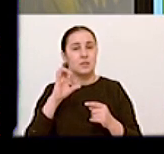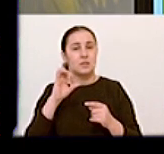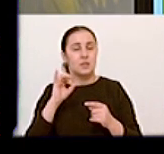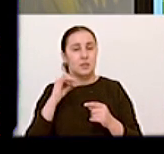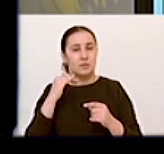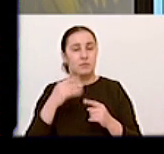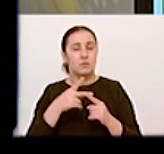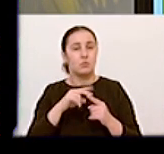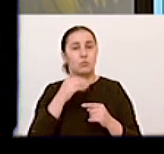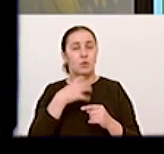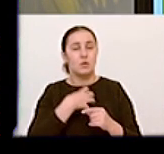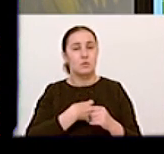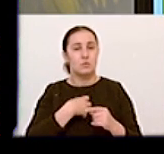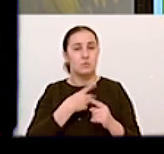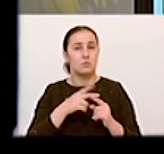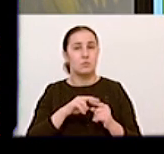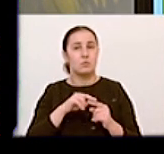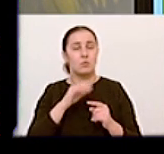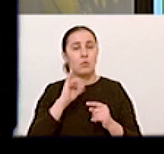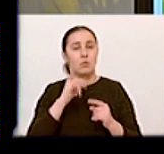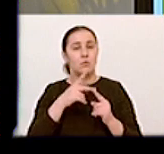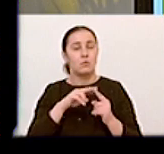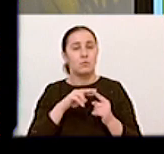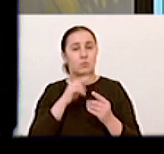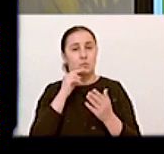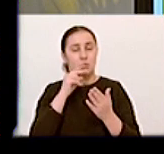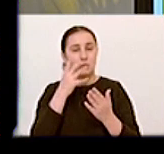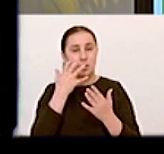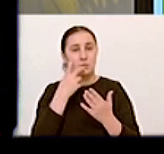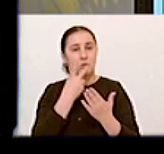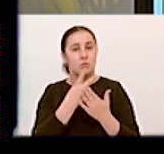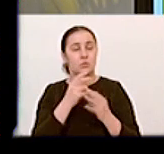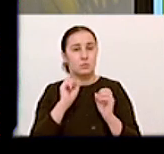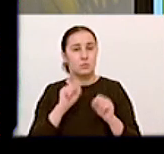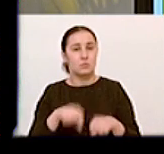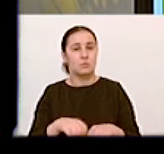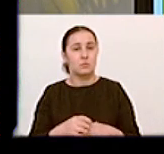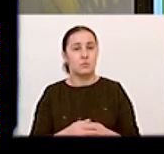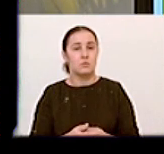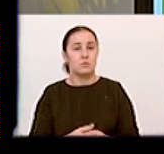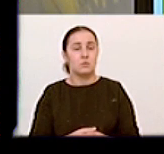va asosan o'g'illarda uchrashini rasmdan ko'rishimiz mumkin.